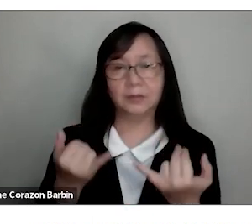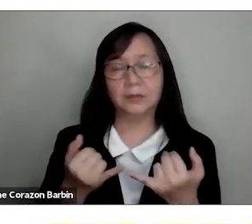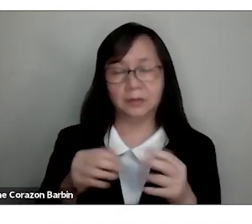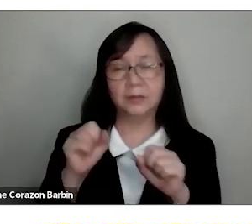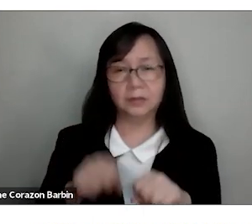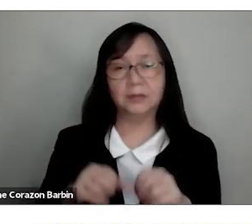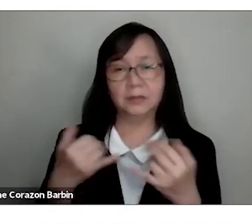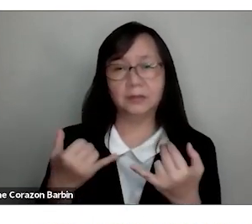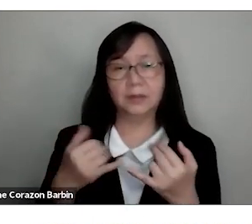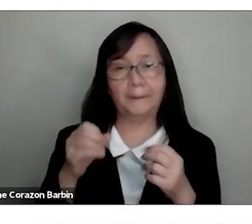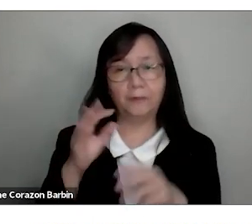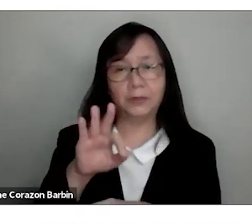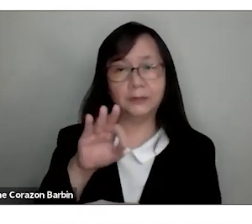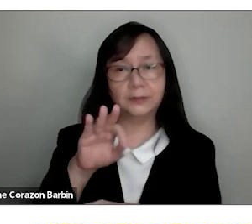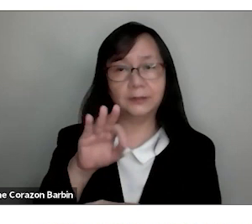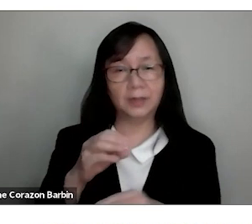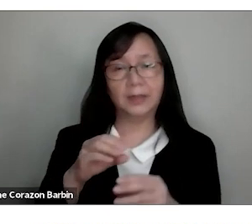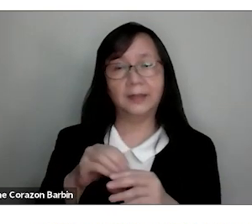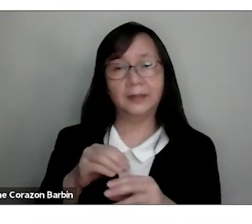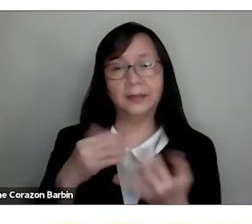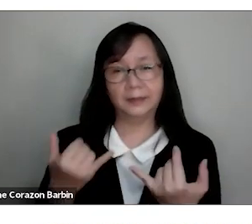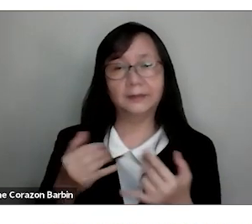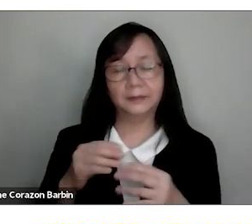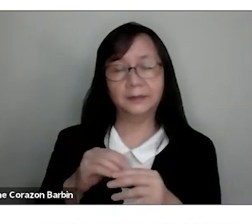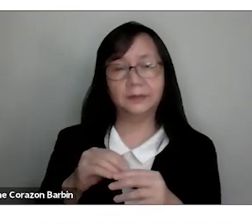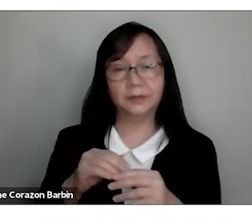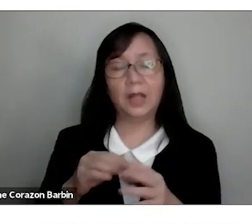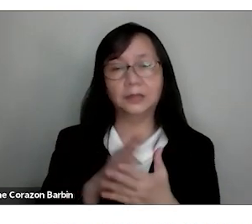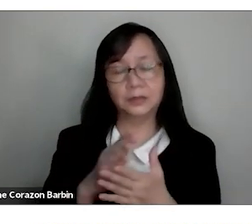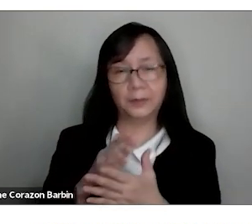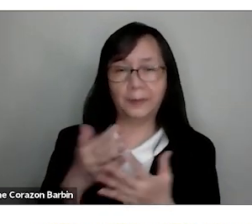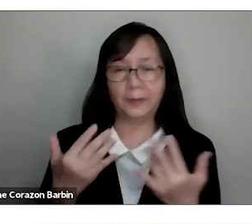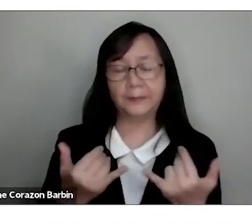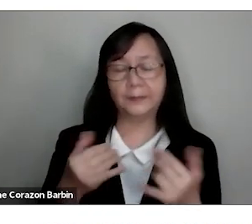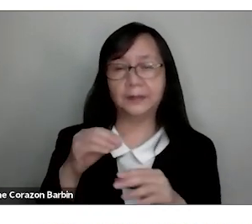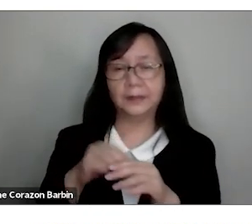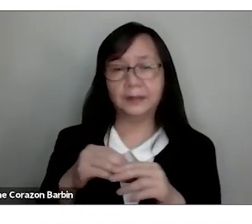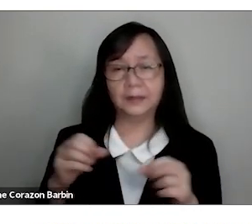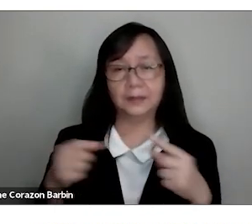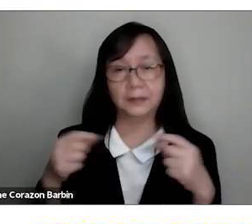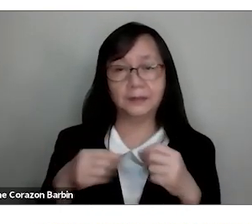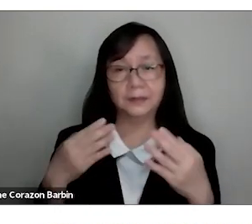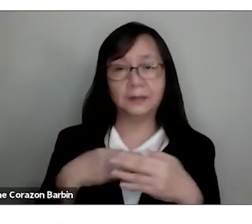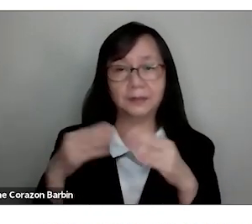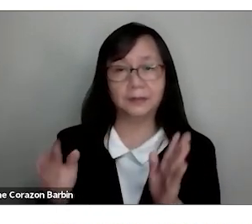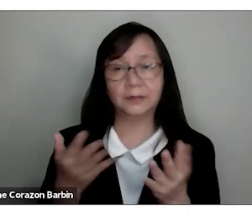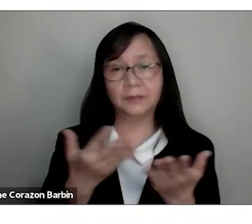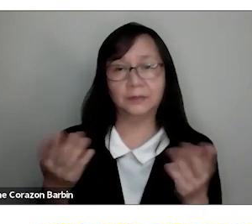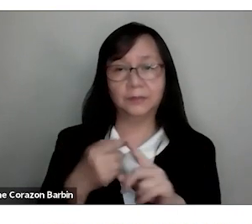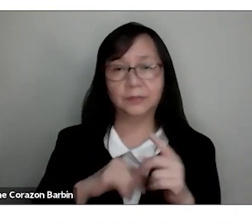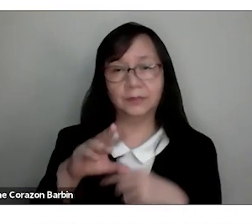available in Facebook, and it will be shared in the chat box by my colleagues in CRC